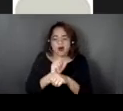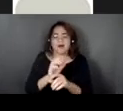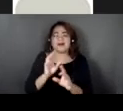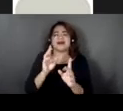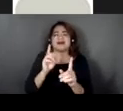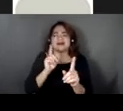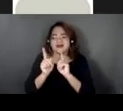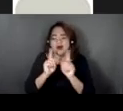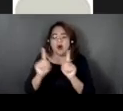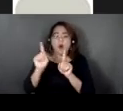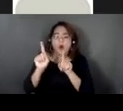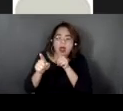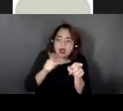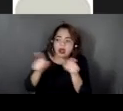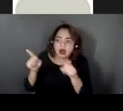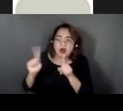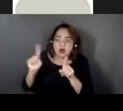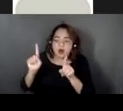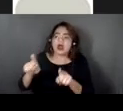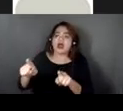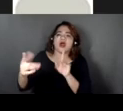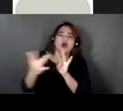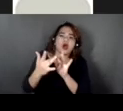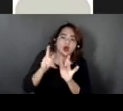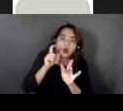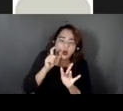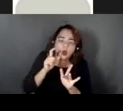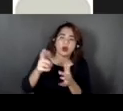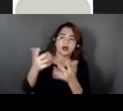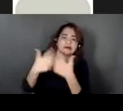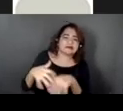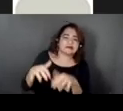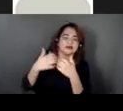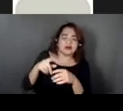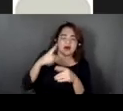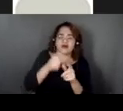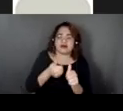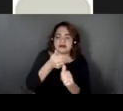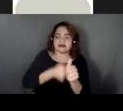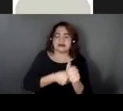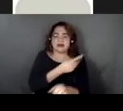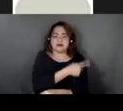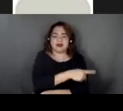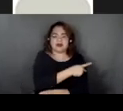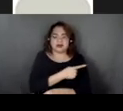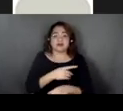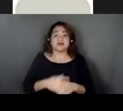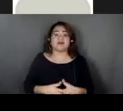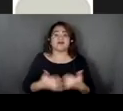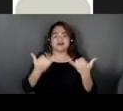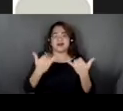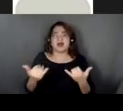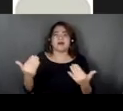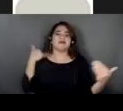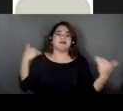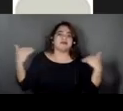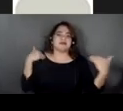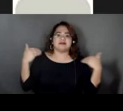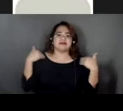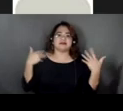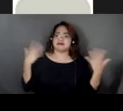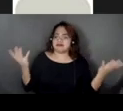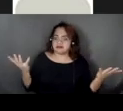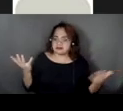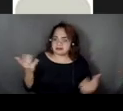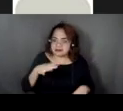help get folks directed to where they need to go. So one question that might come up is, what about kids? Do we see kids, and what services are